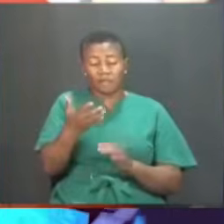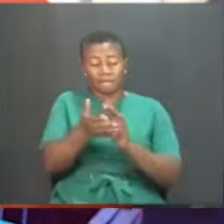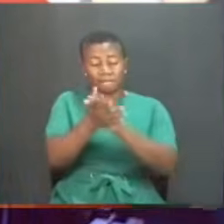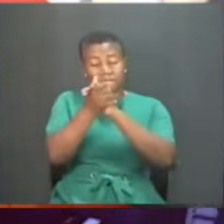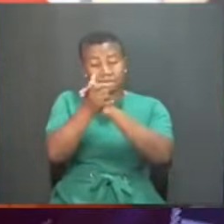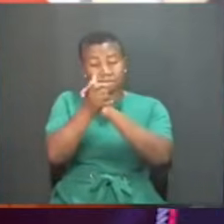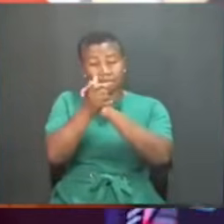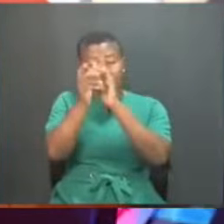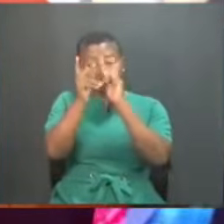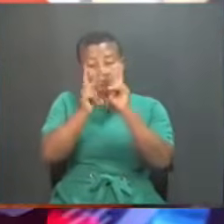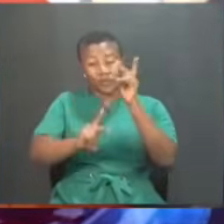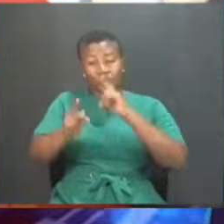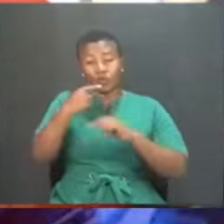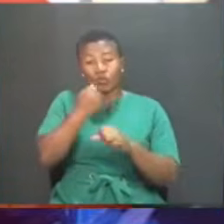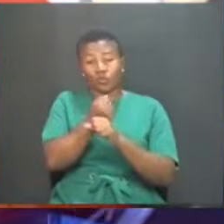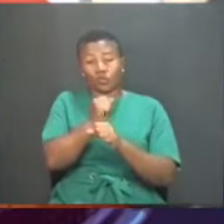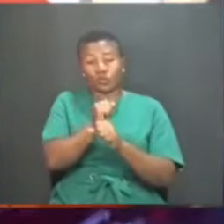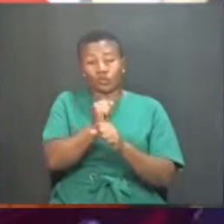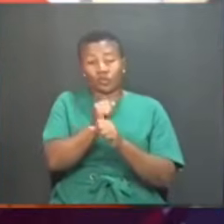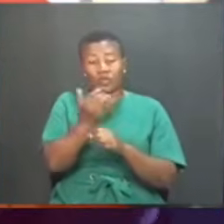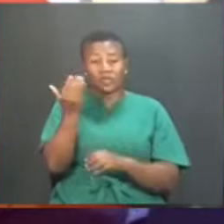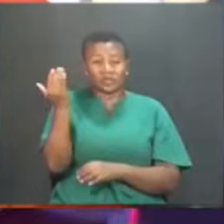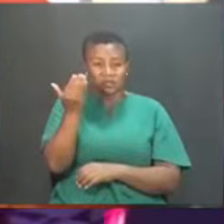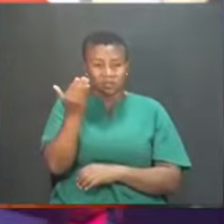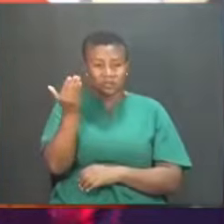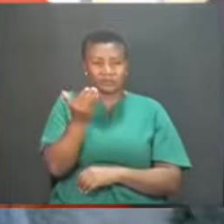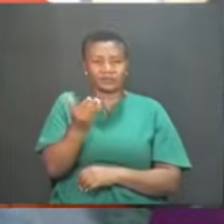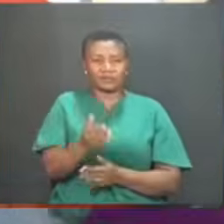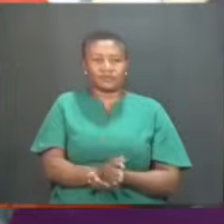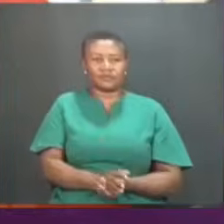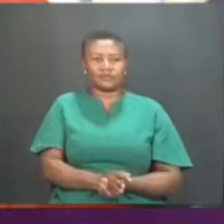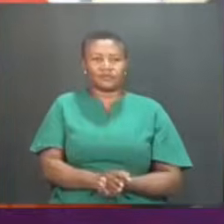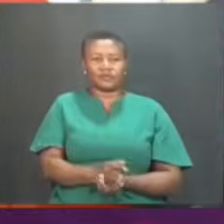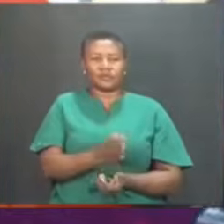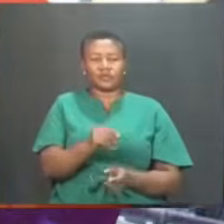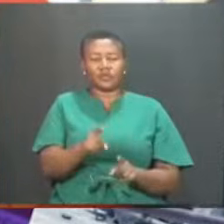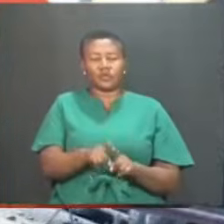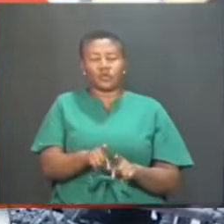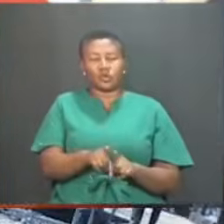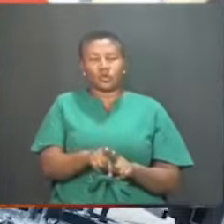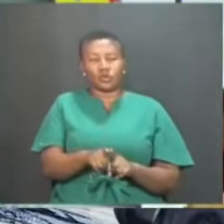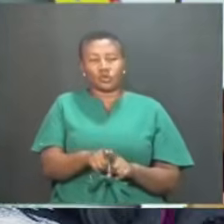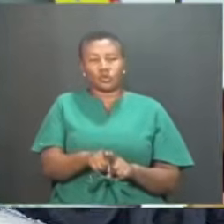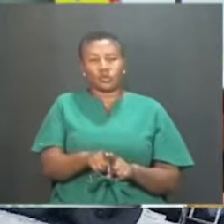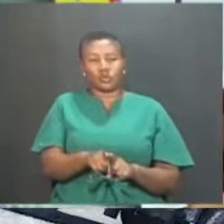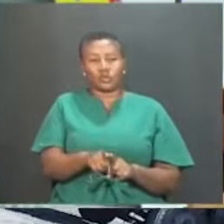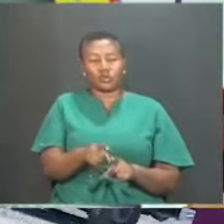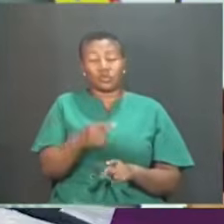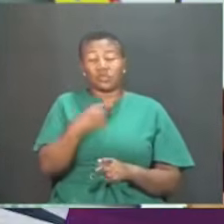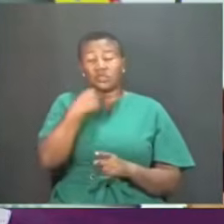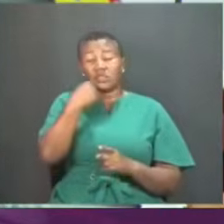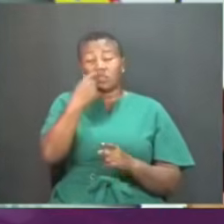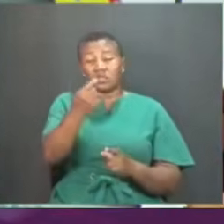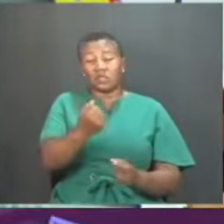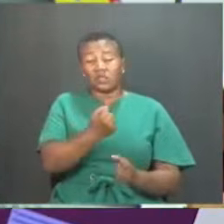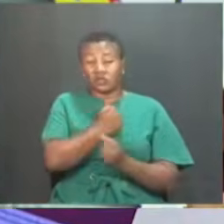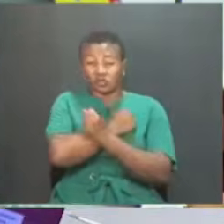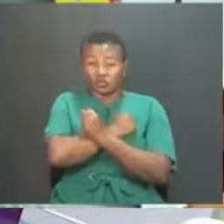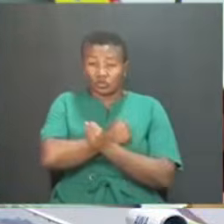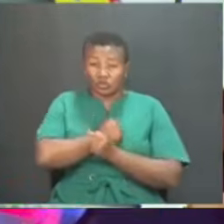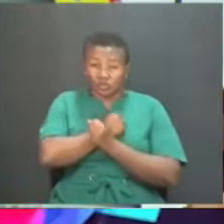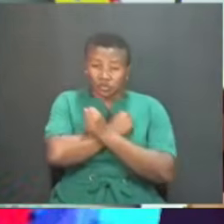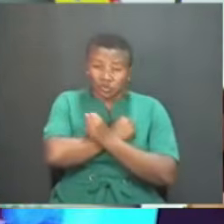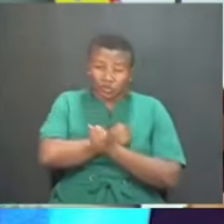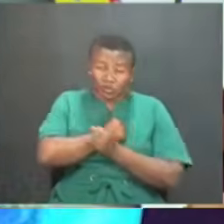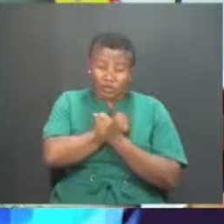of this statement and also to extend my heartfelt sympathies to the families